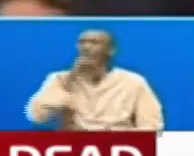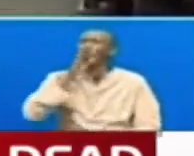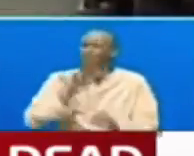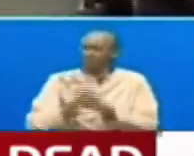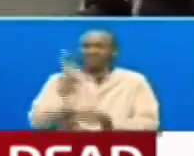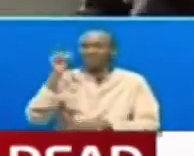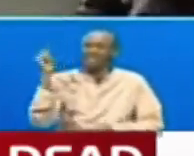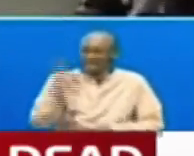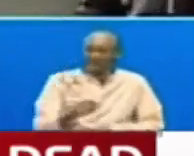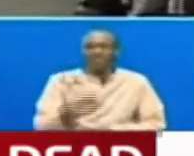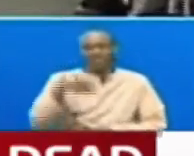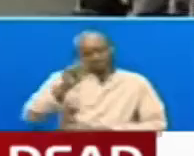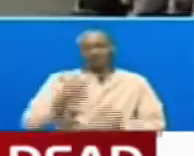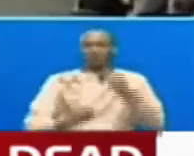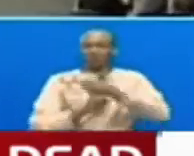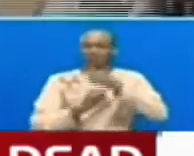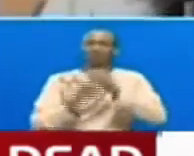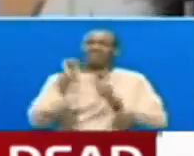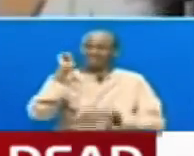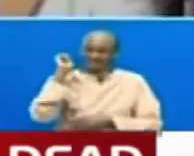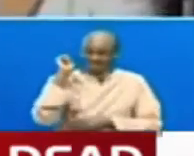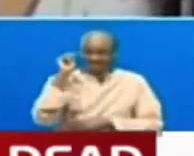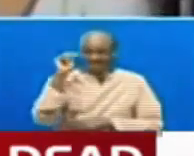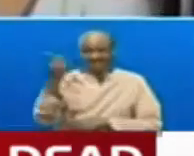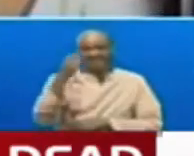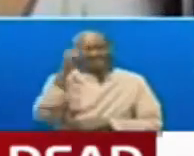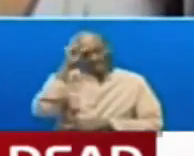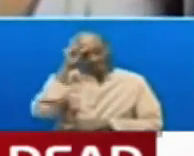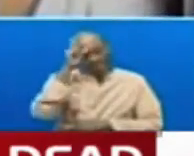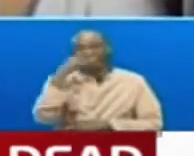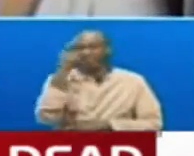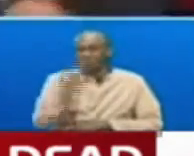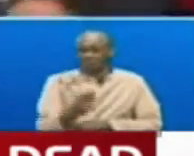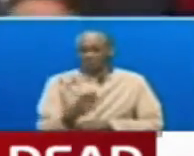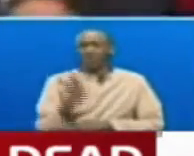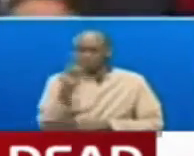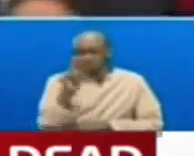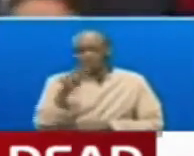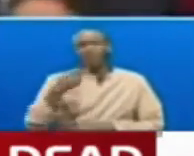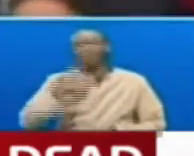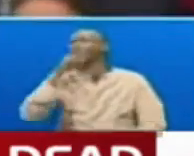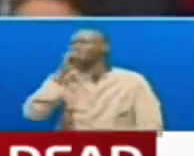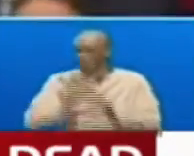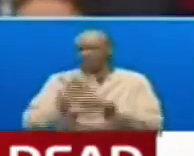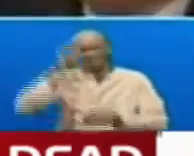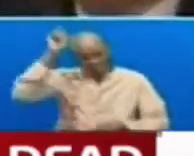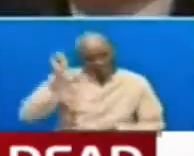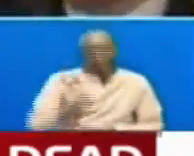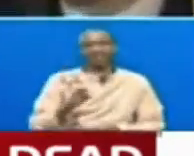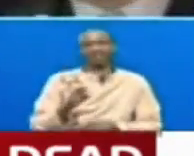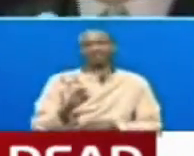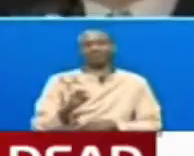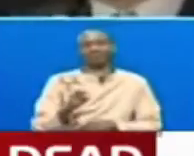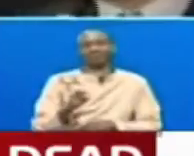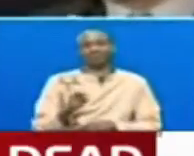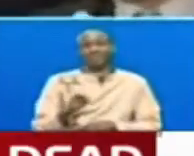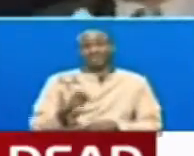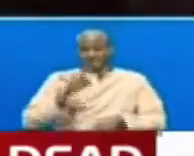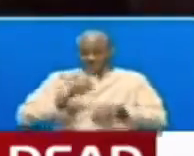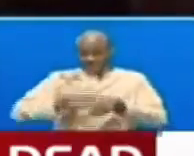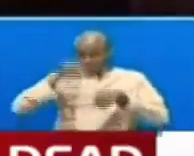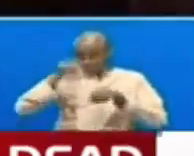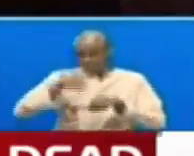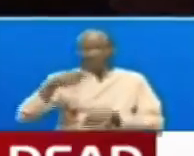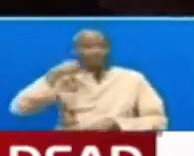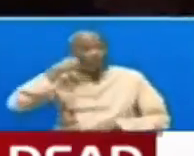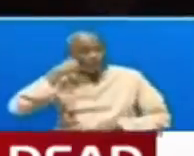to stand by the Kenyan government, assuring Uhuru Kenyatta that he will make good his promise to visit the country in July. In a phone call to President